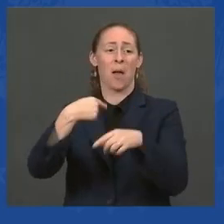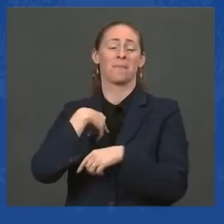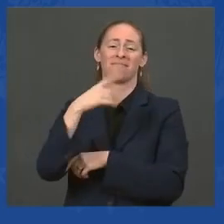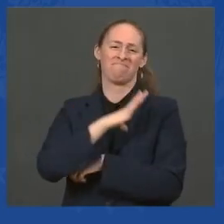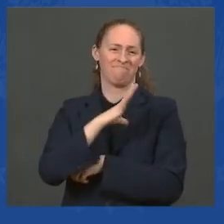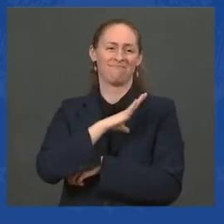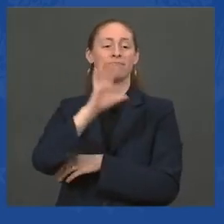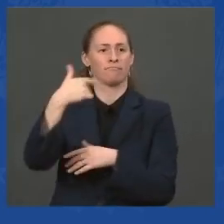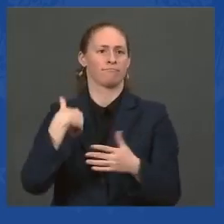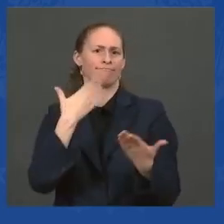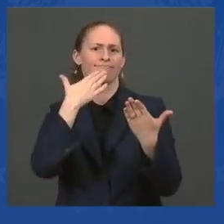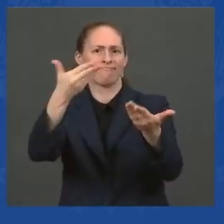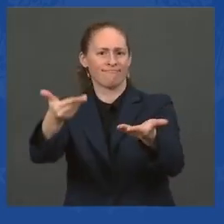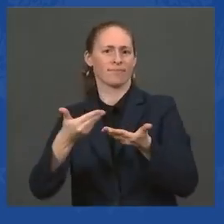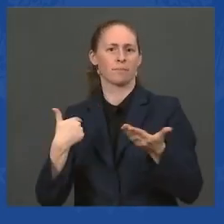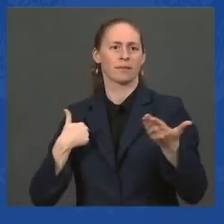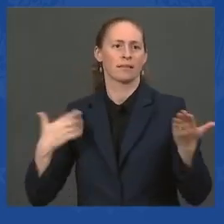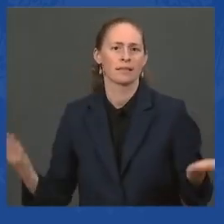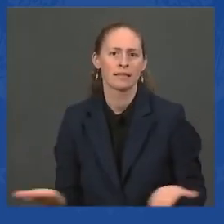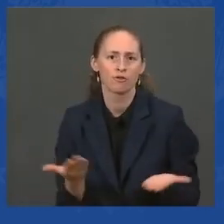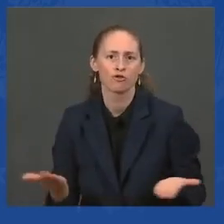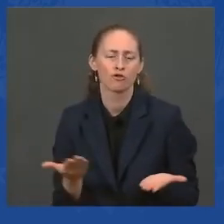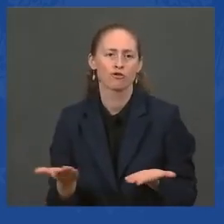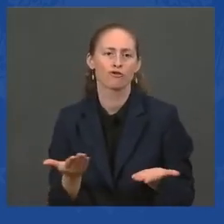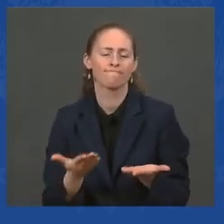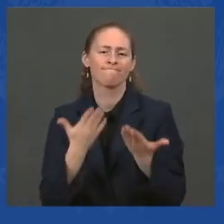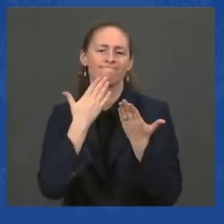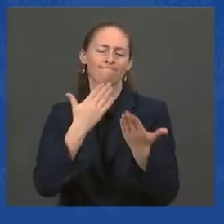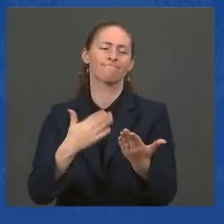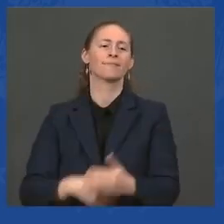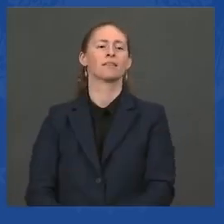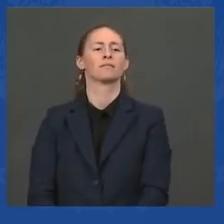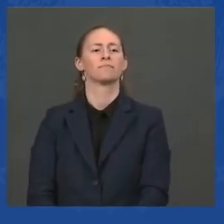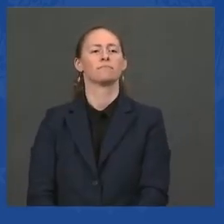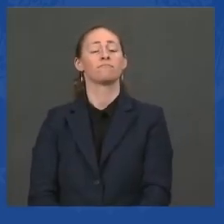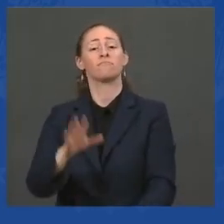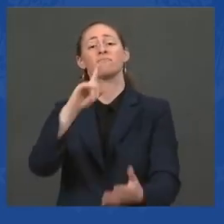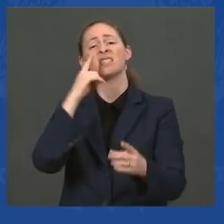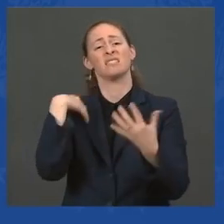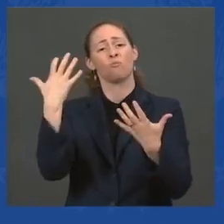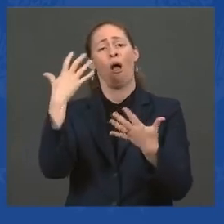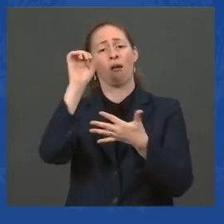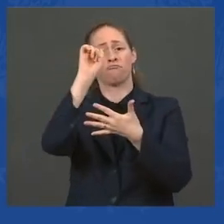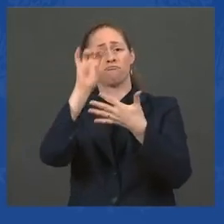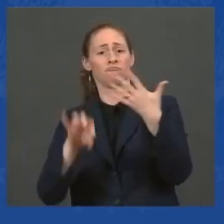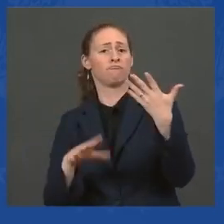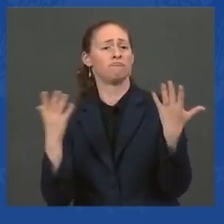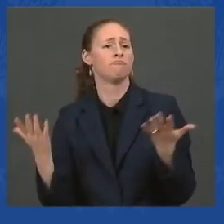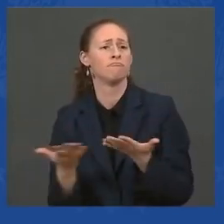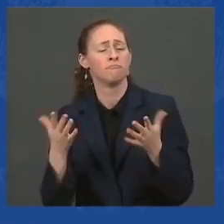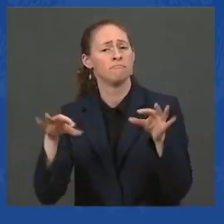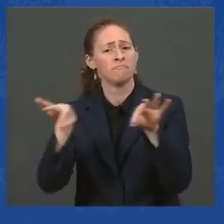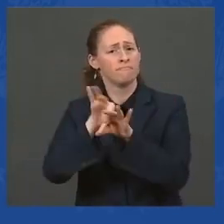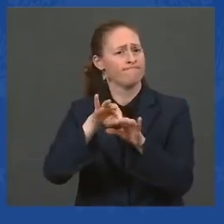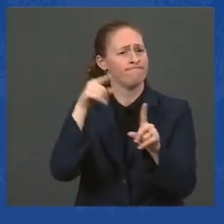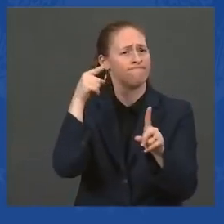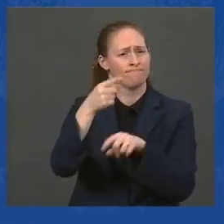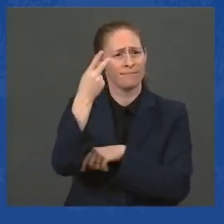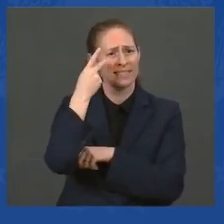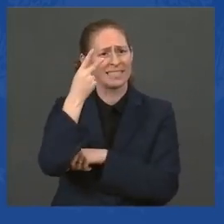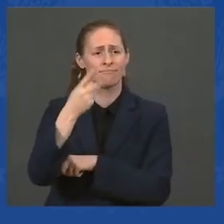how consequential this is. You know, I see old buddy Jamie Dimon up there, J.P. Morgan.